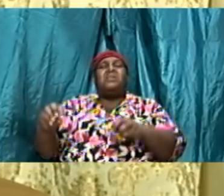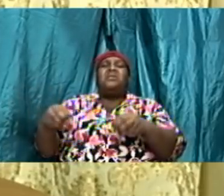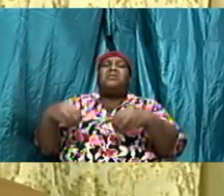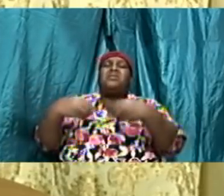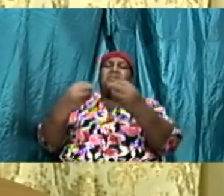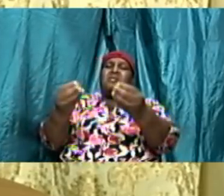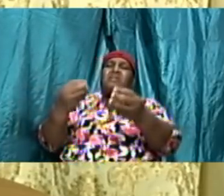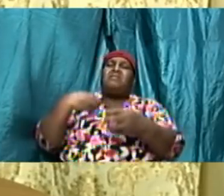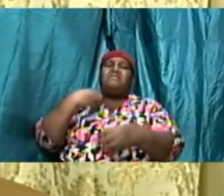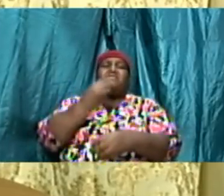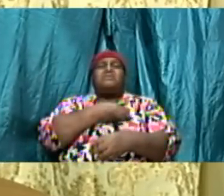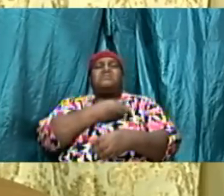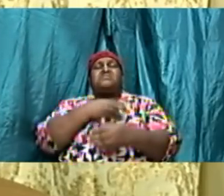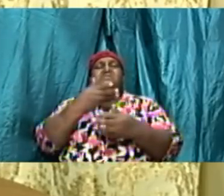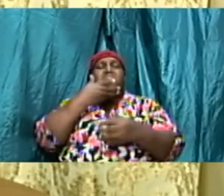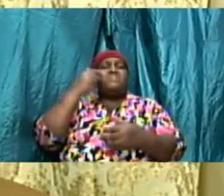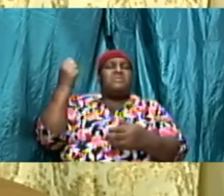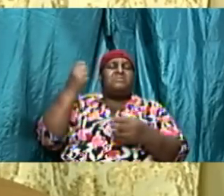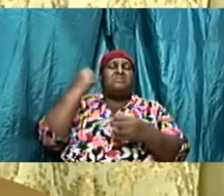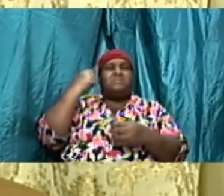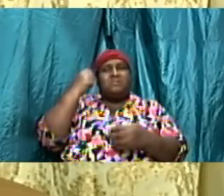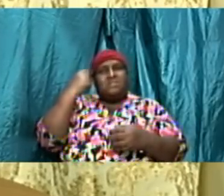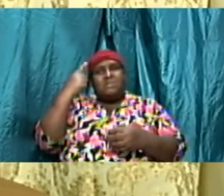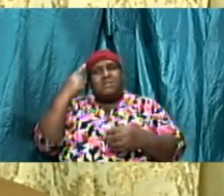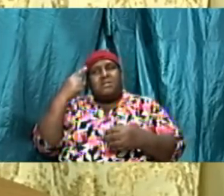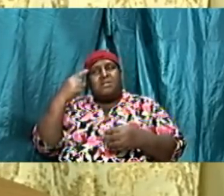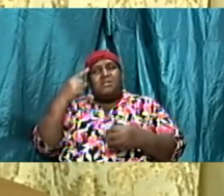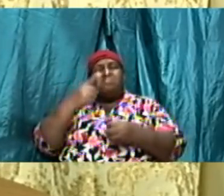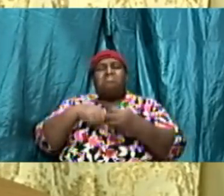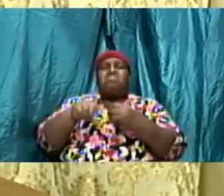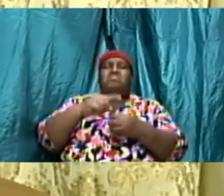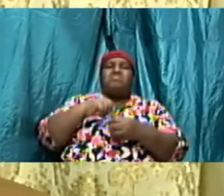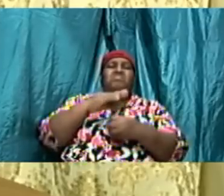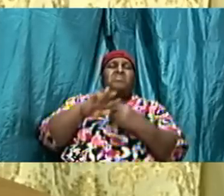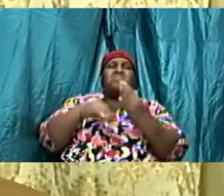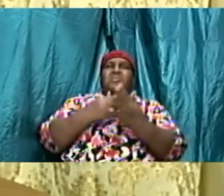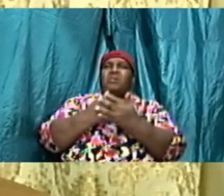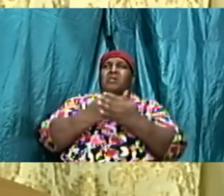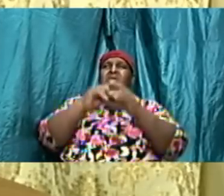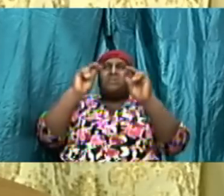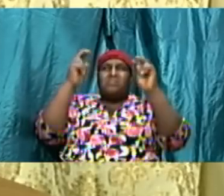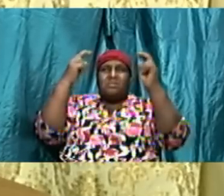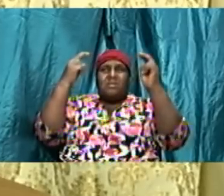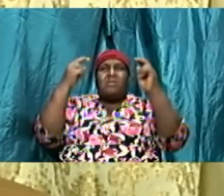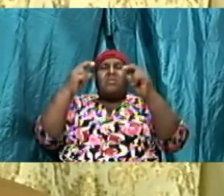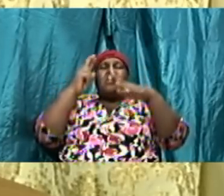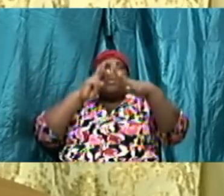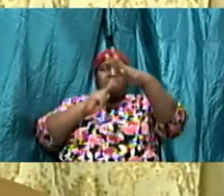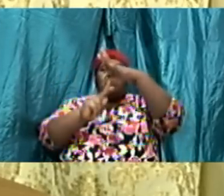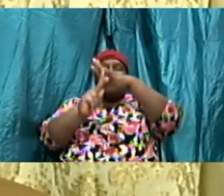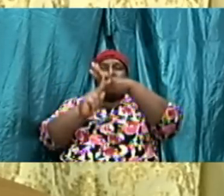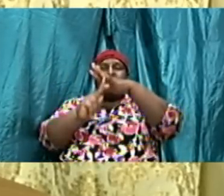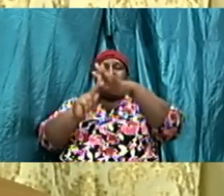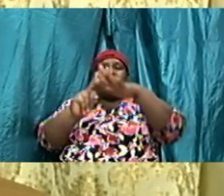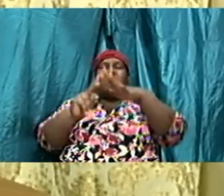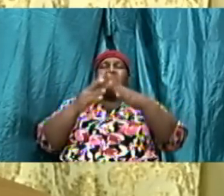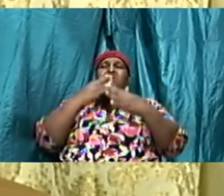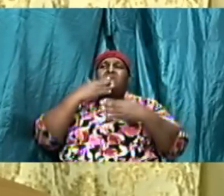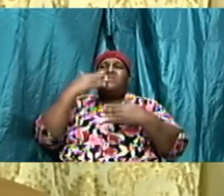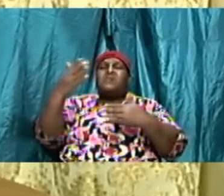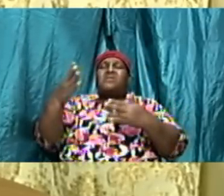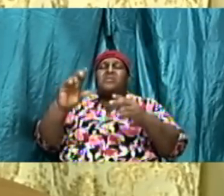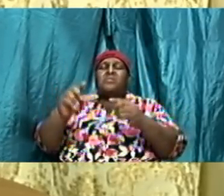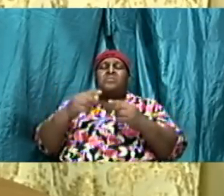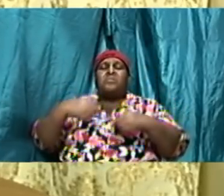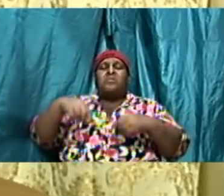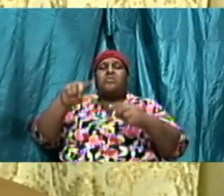better understanding of the whole subject area of prophecy. And for that, we are grateful and we are blessed to have